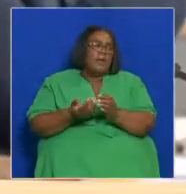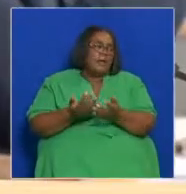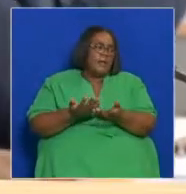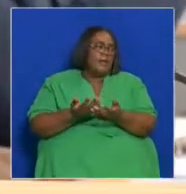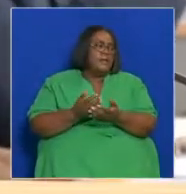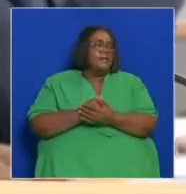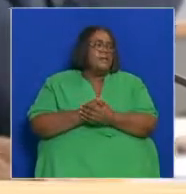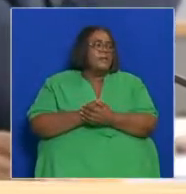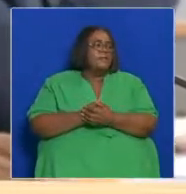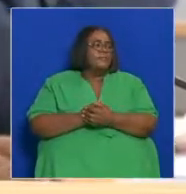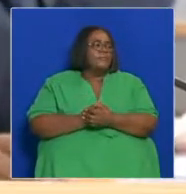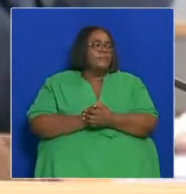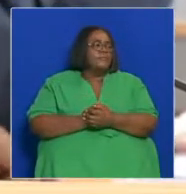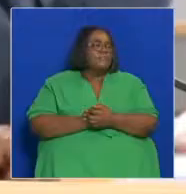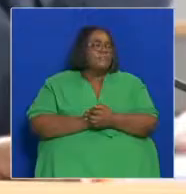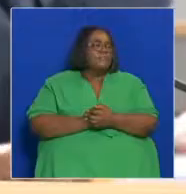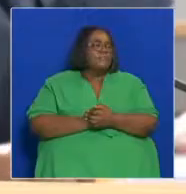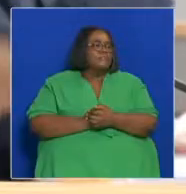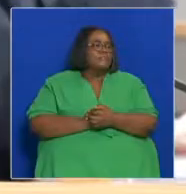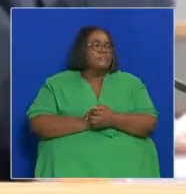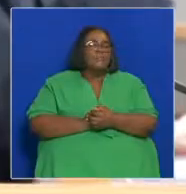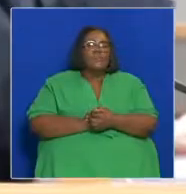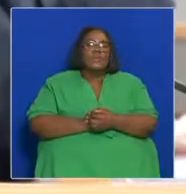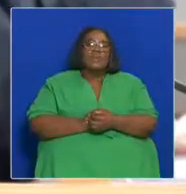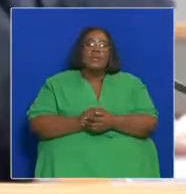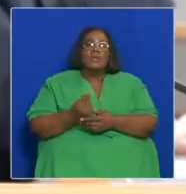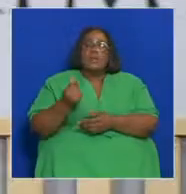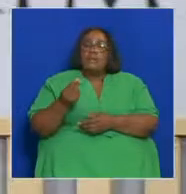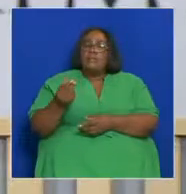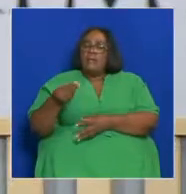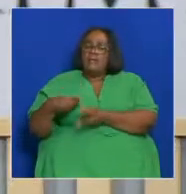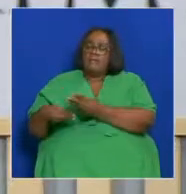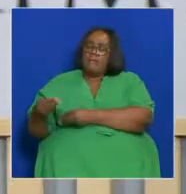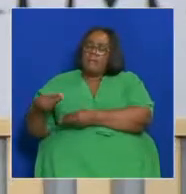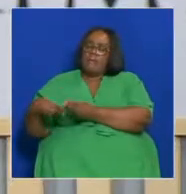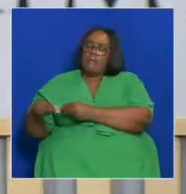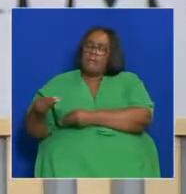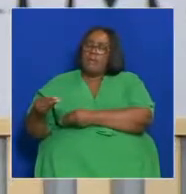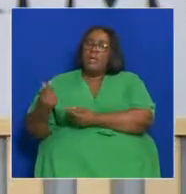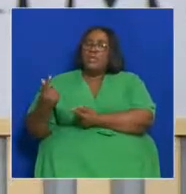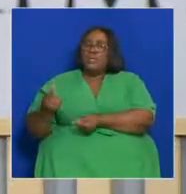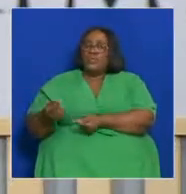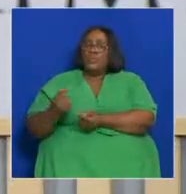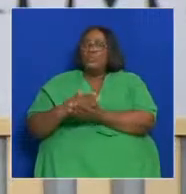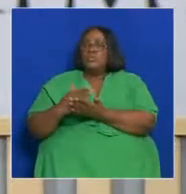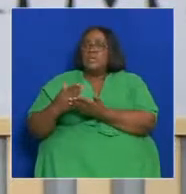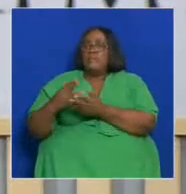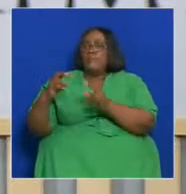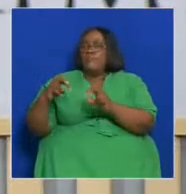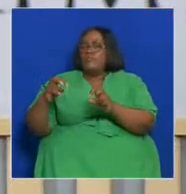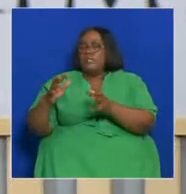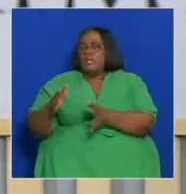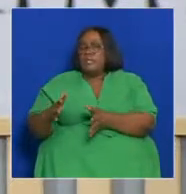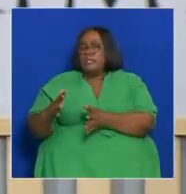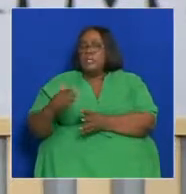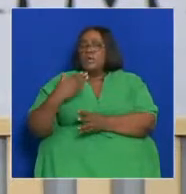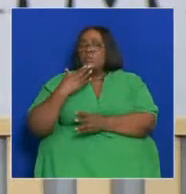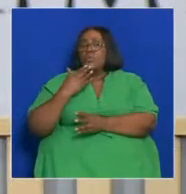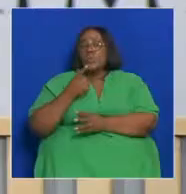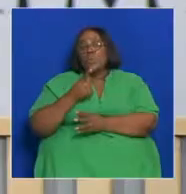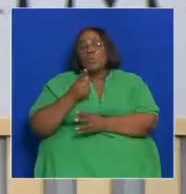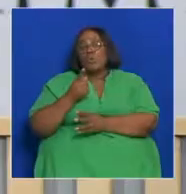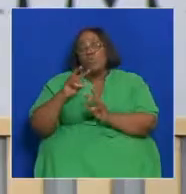giving gratification to some of the investigators who were supposed to conduct that